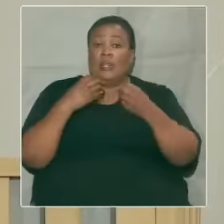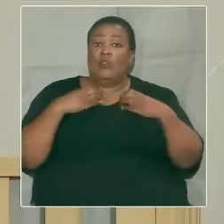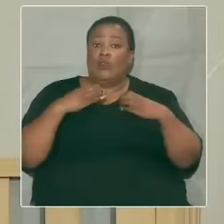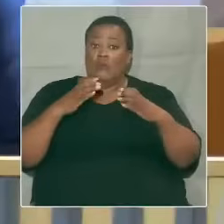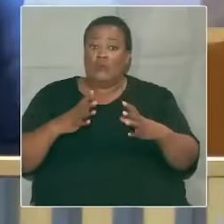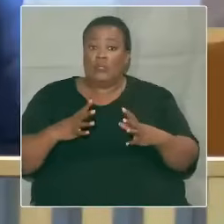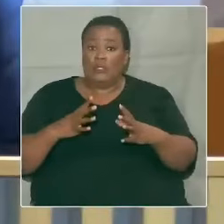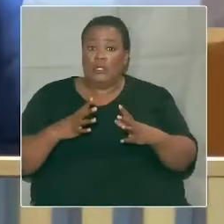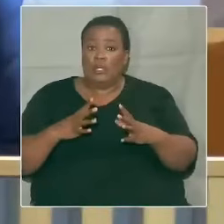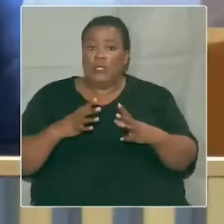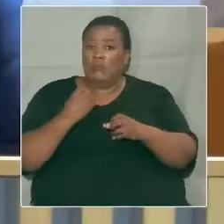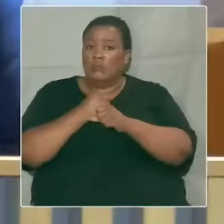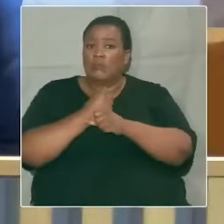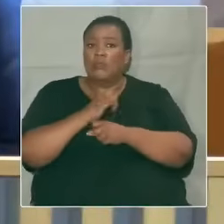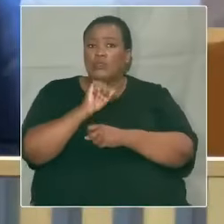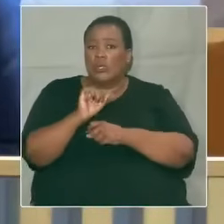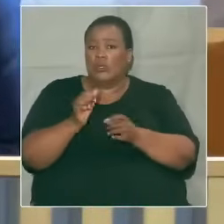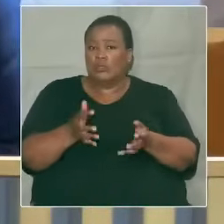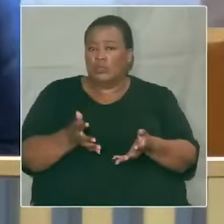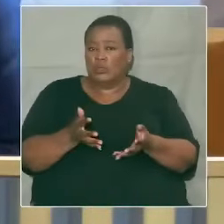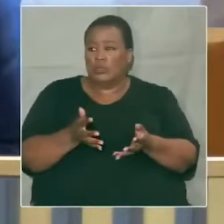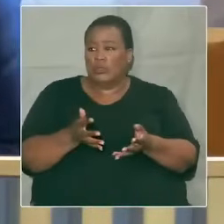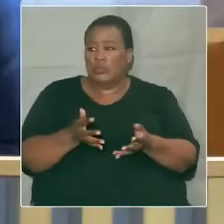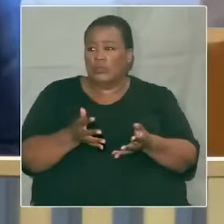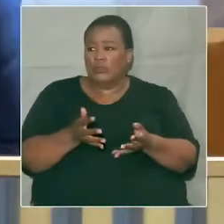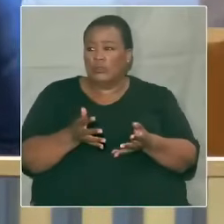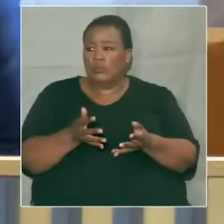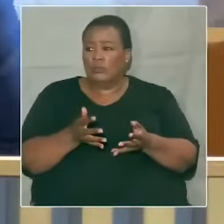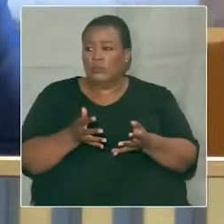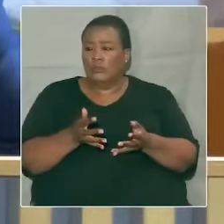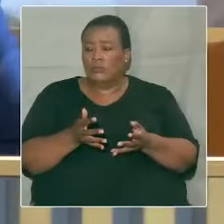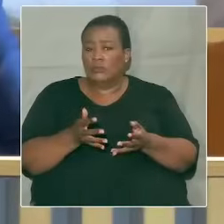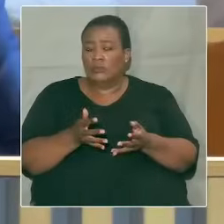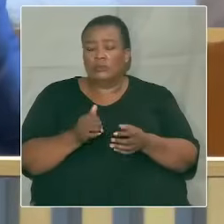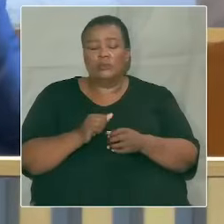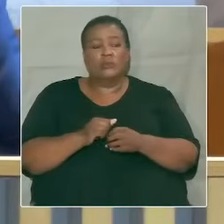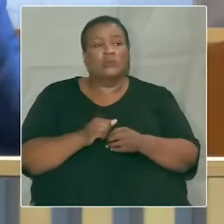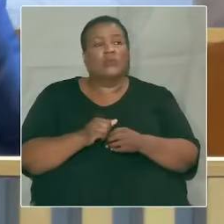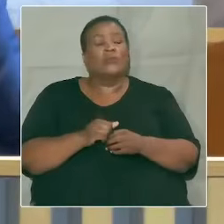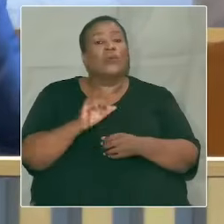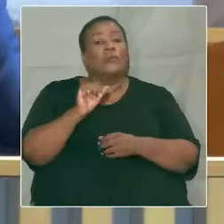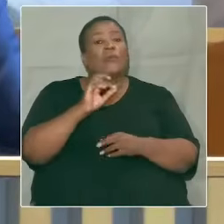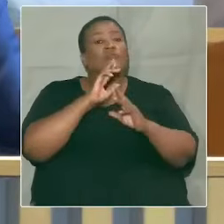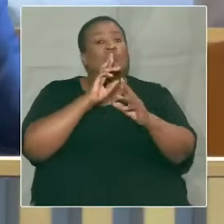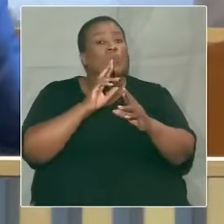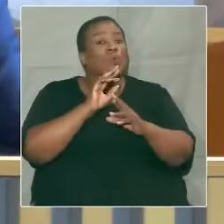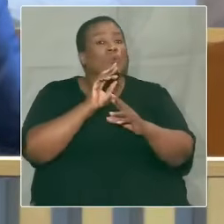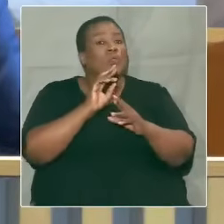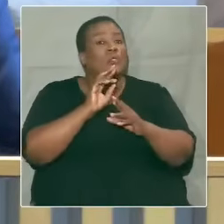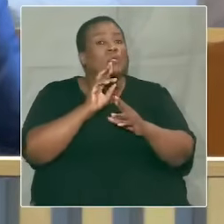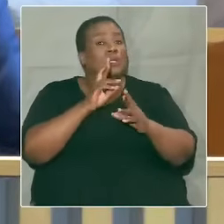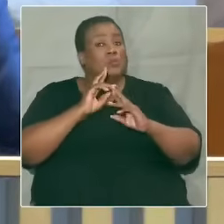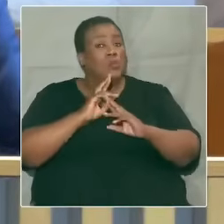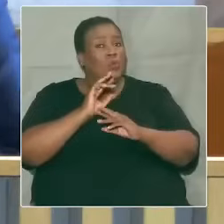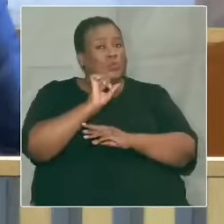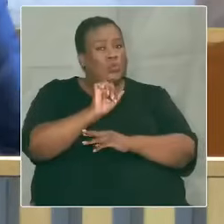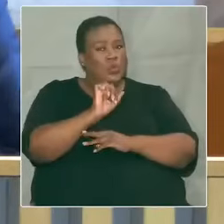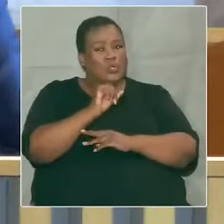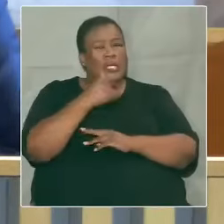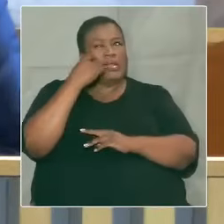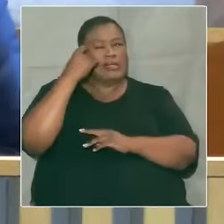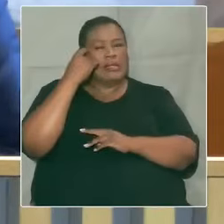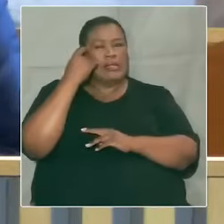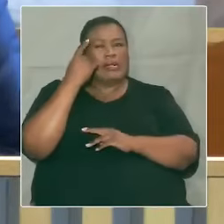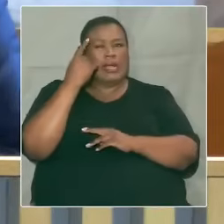performance of my duty. I don't know whether I answered. From that response, I think I do get